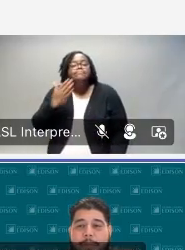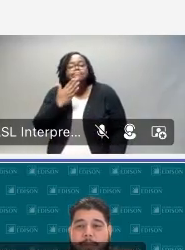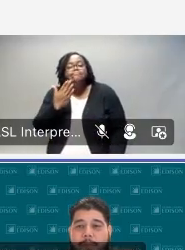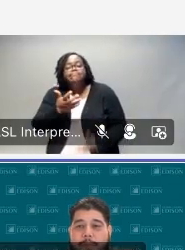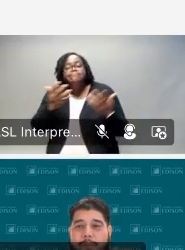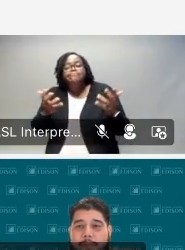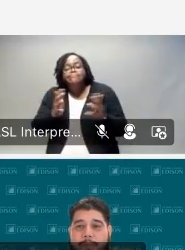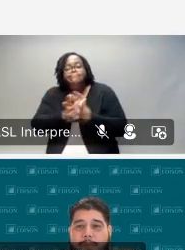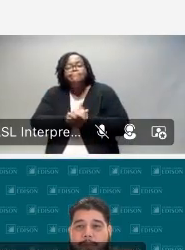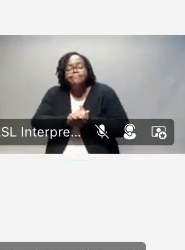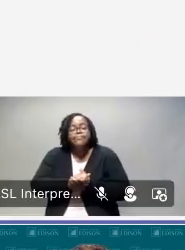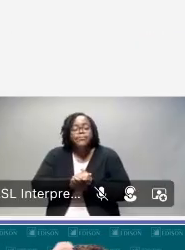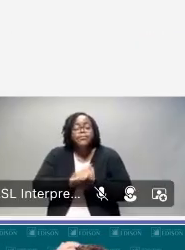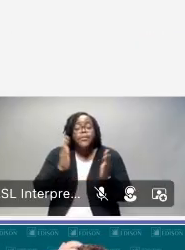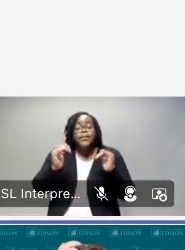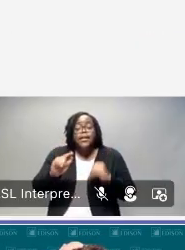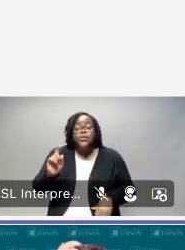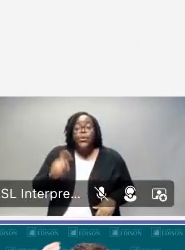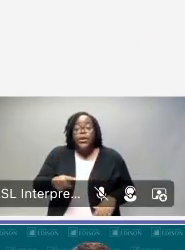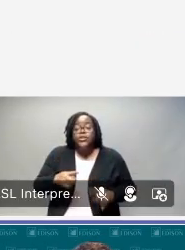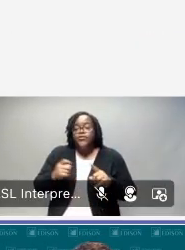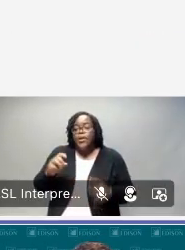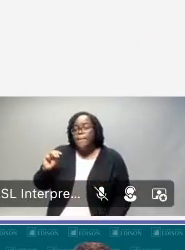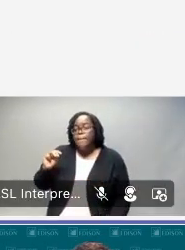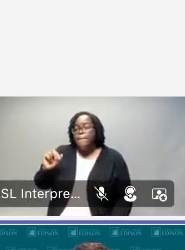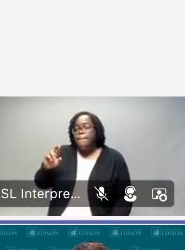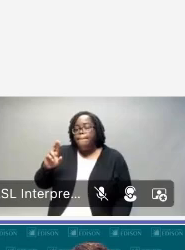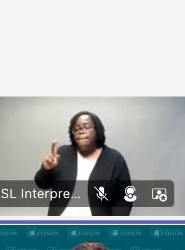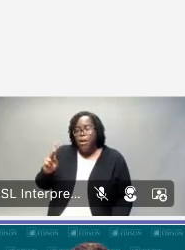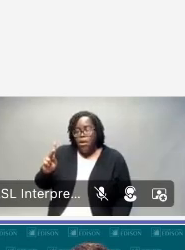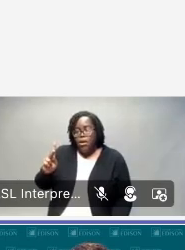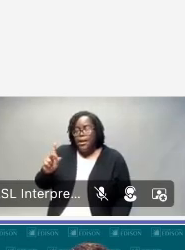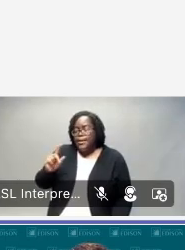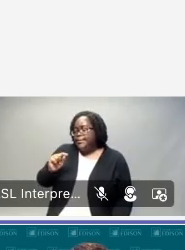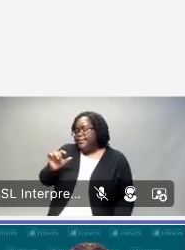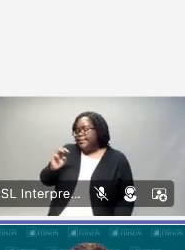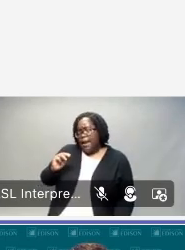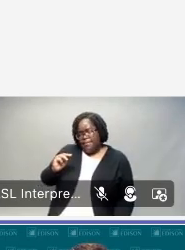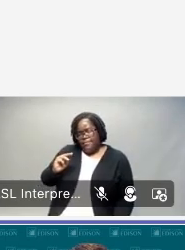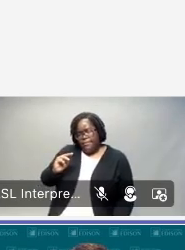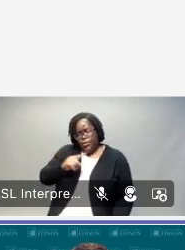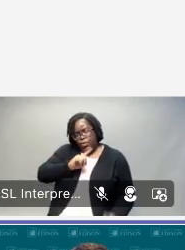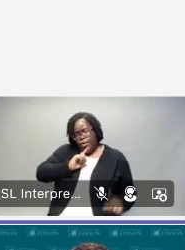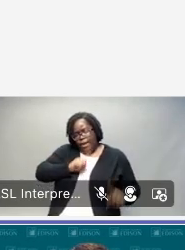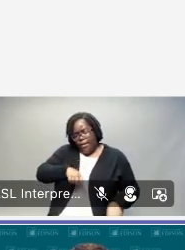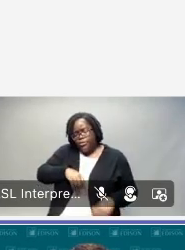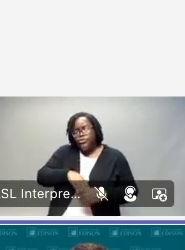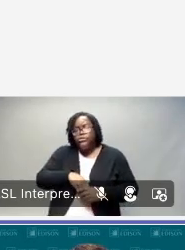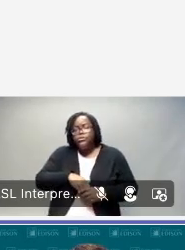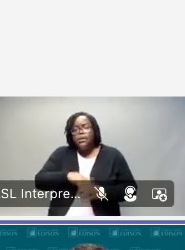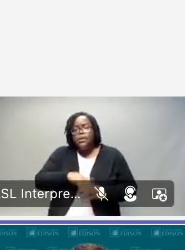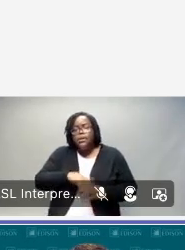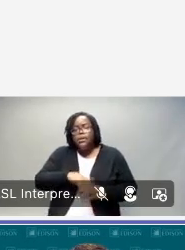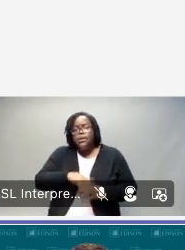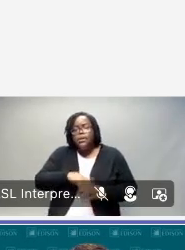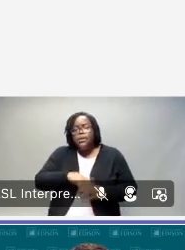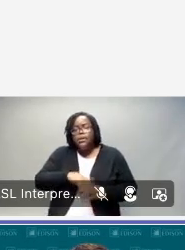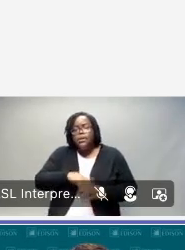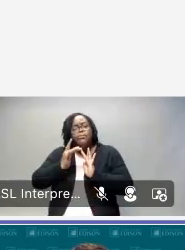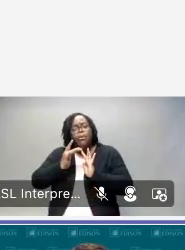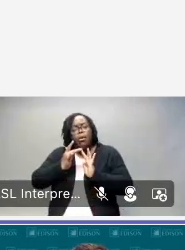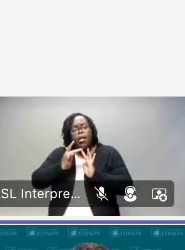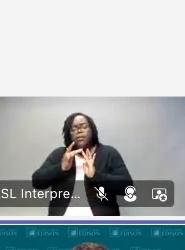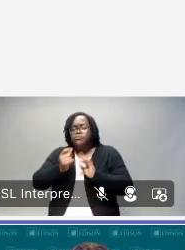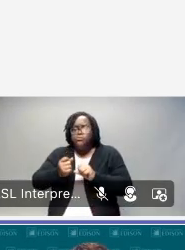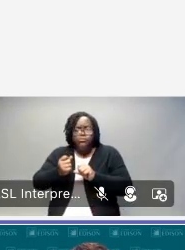Raphael. The next question is from Mark, and Tom, I'll give this one to you. I've seen articles on the internet about a very